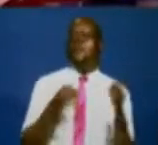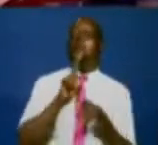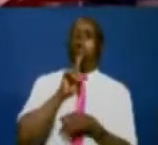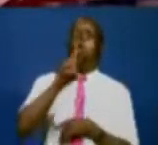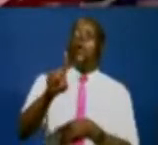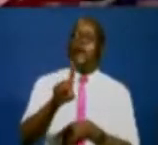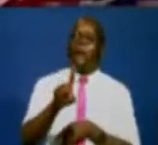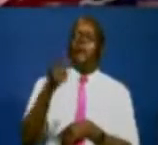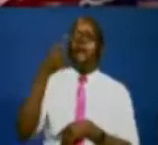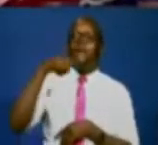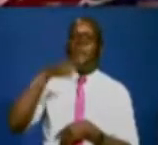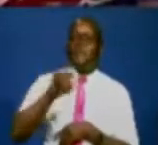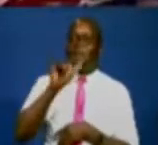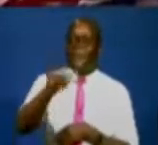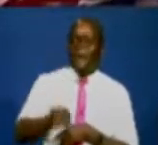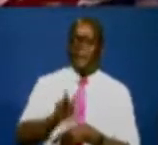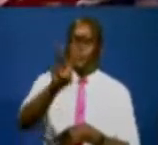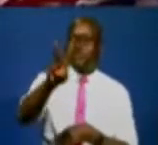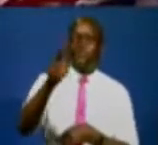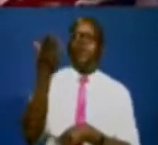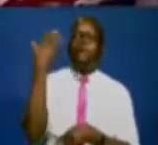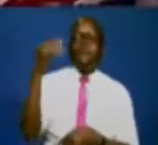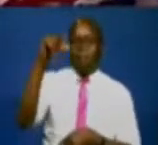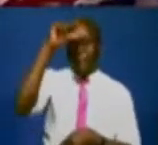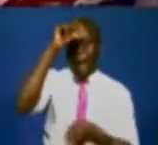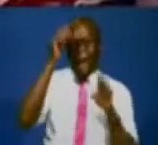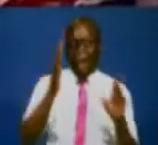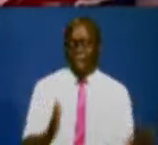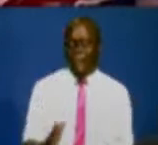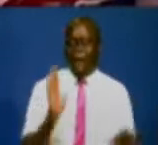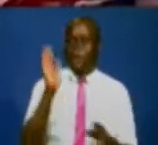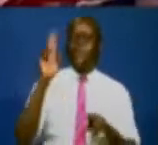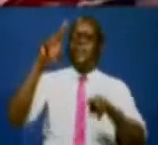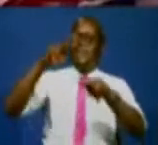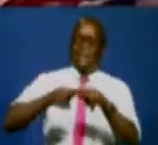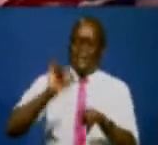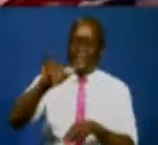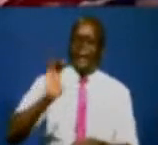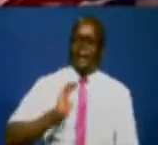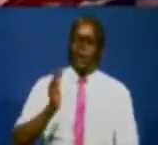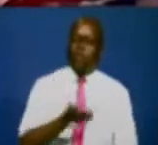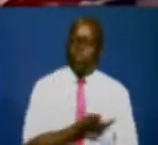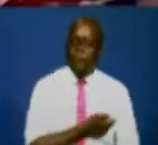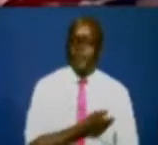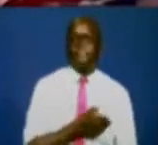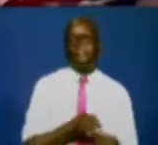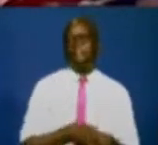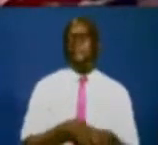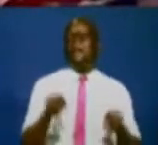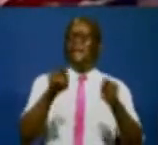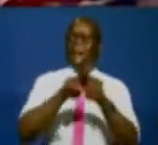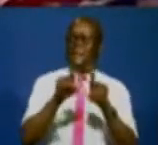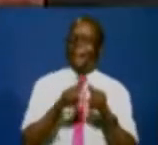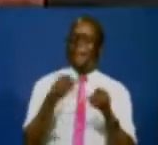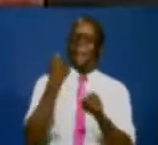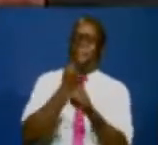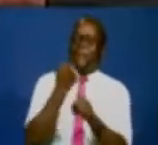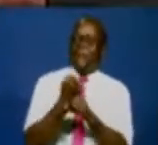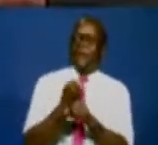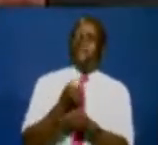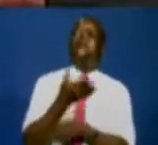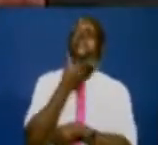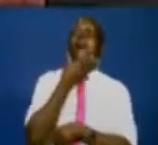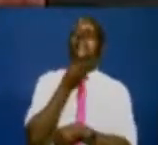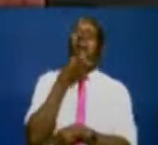for mentioning that two former governors will be sitting in that committee. Mr. Speaker, the same has been done by a male